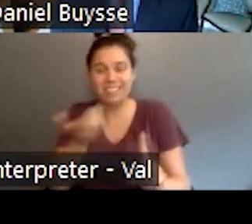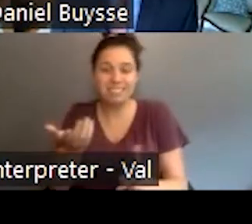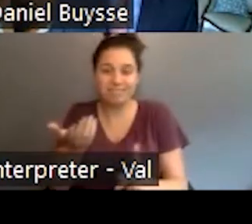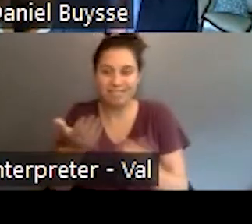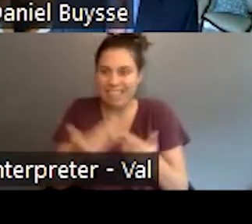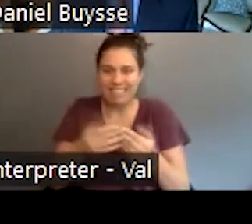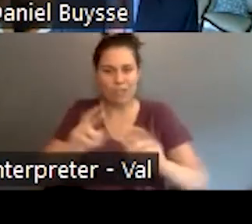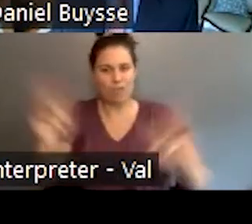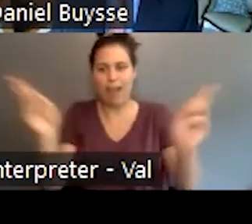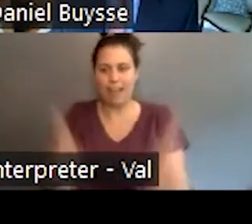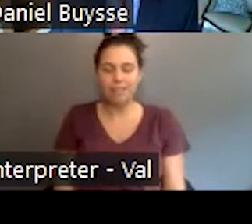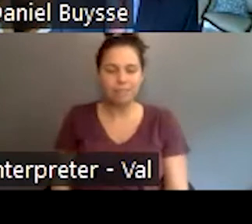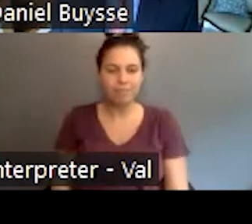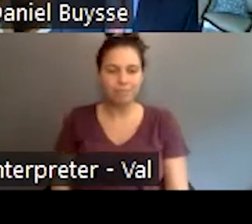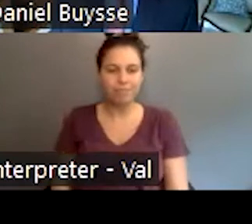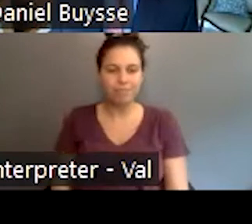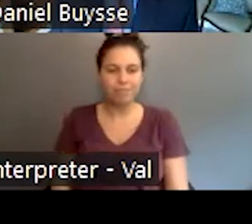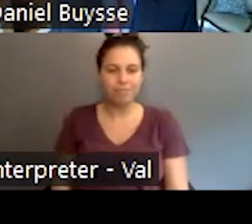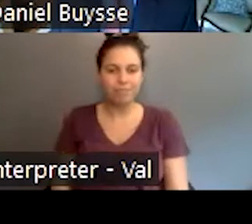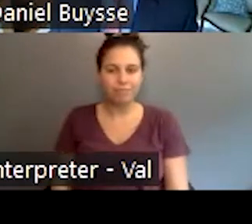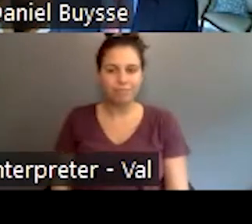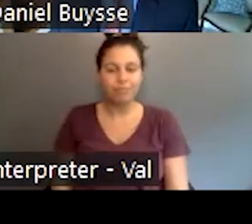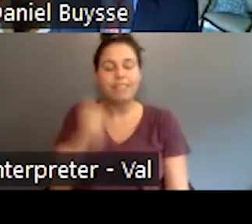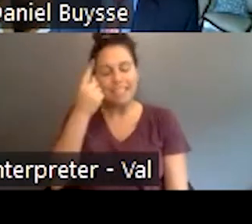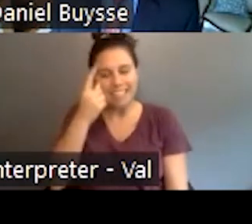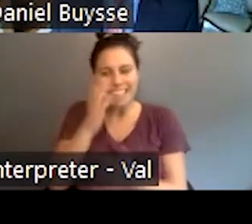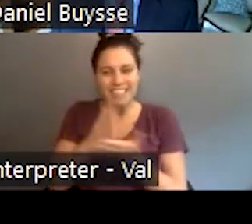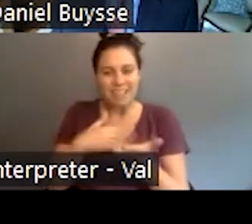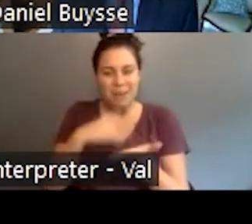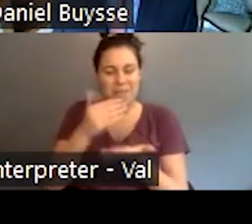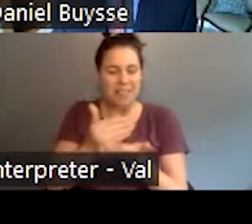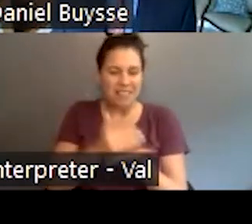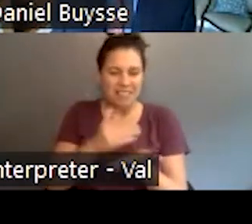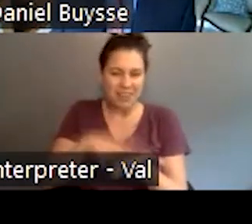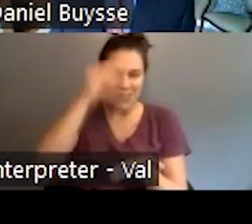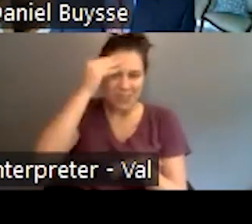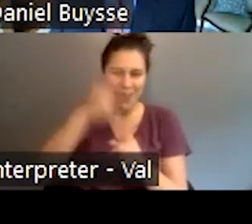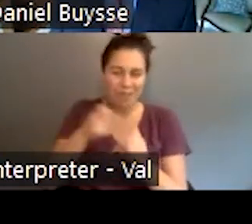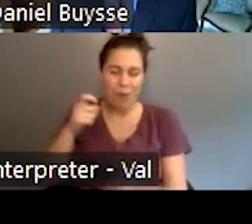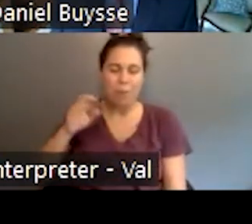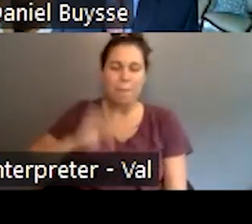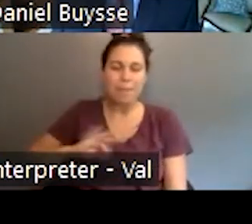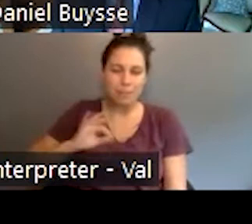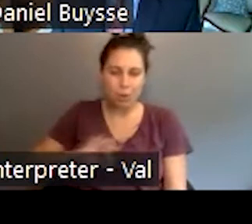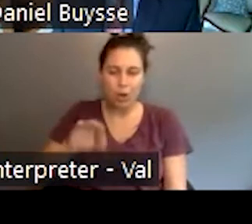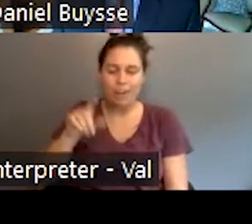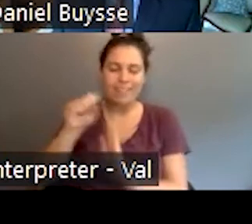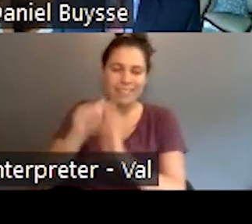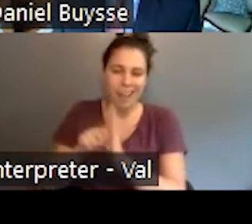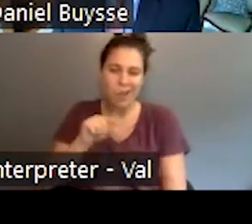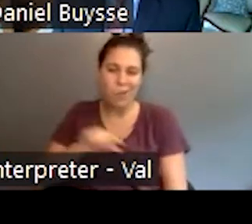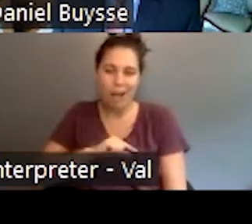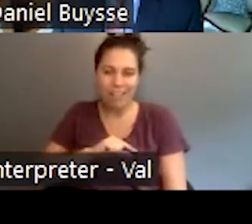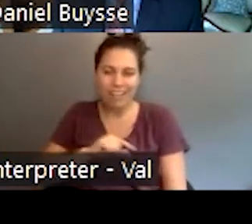readily. Some of these are lessons learned from the Pittsburgh Sleep Quality Index that Dr. Pidgeon mentioned, which does